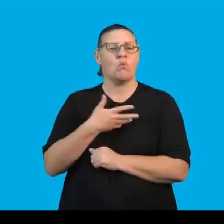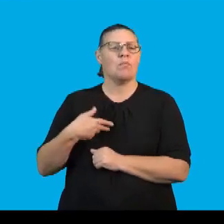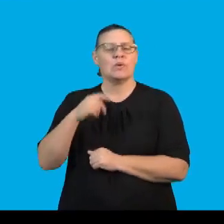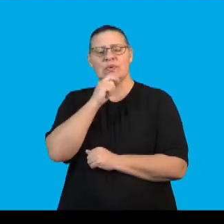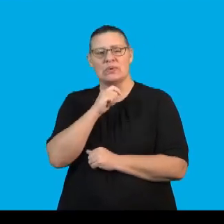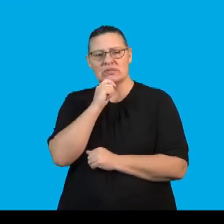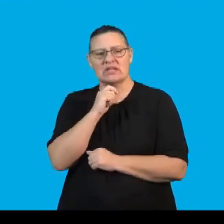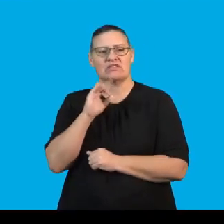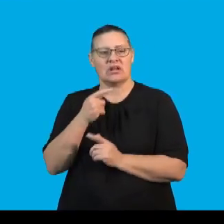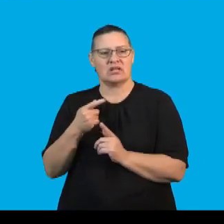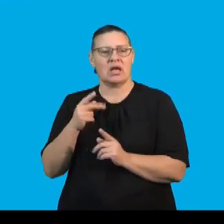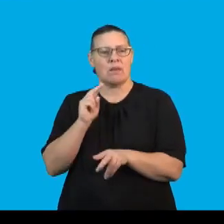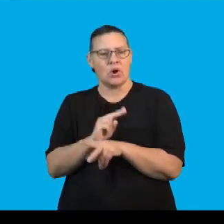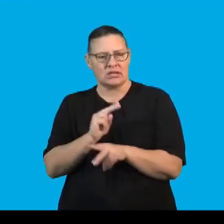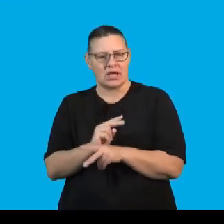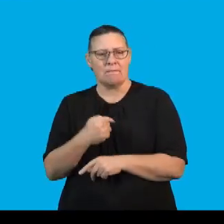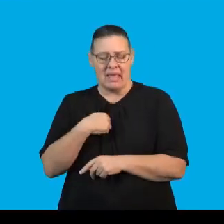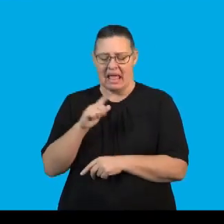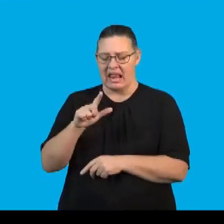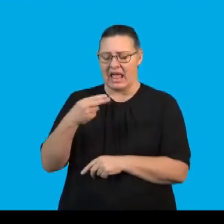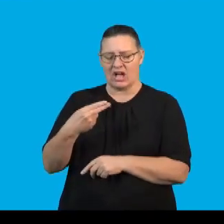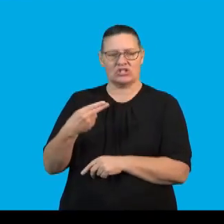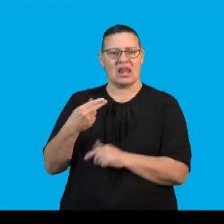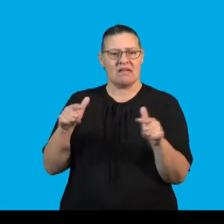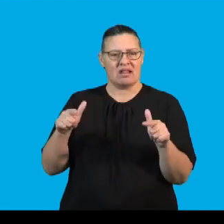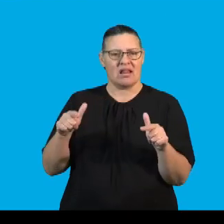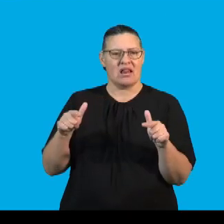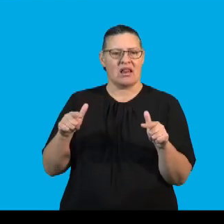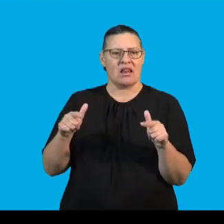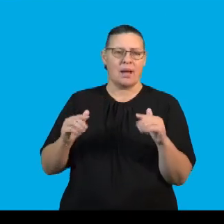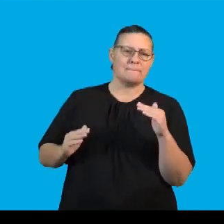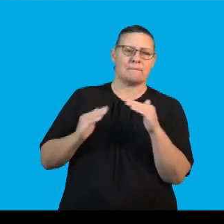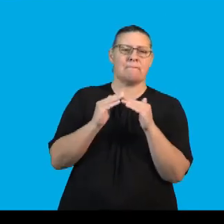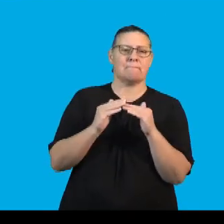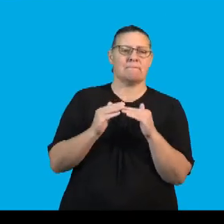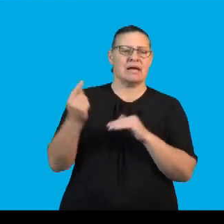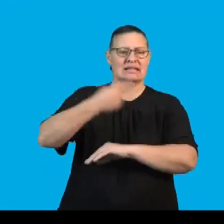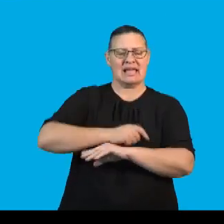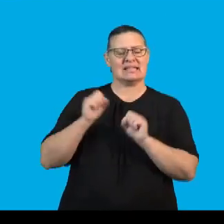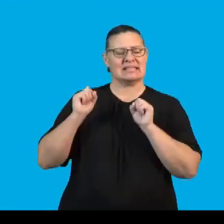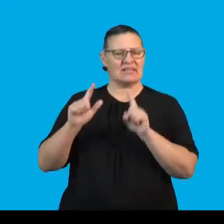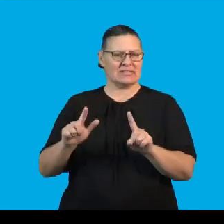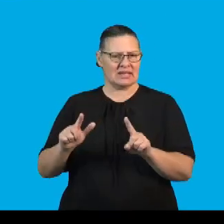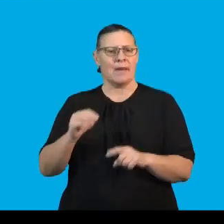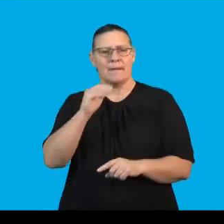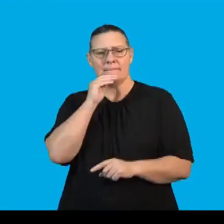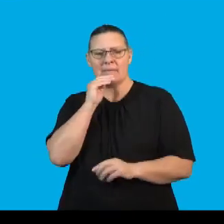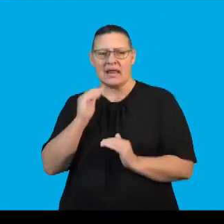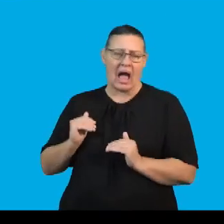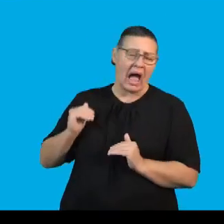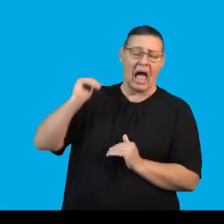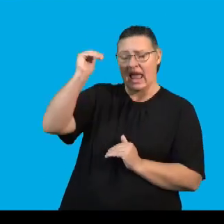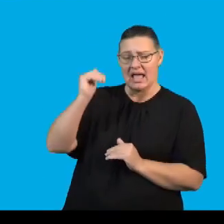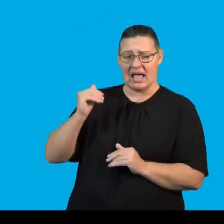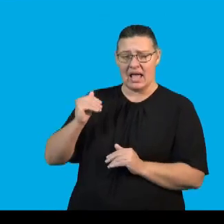225, if a woman using the fertility monitor finds that her LH level peaks on day 17, between which days